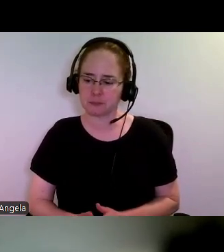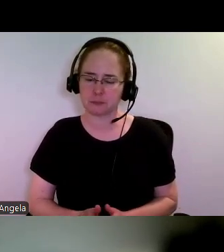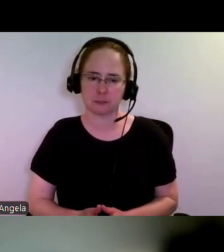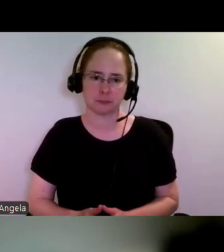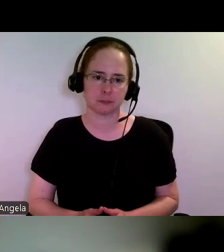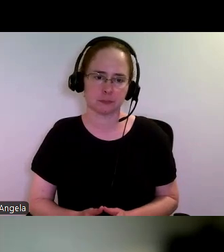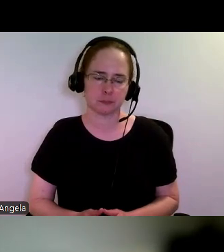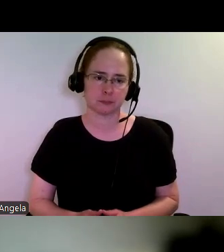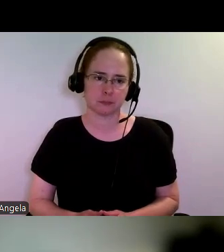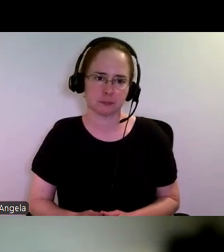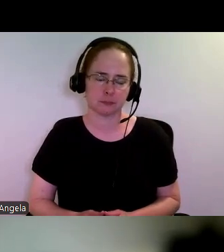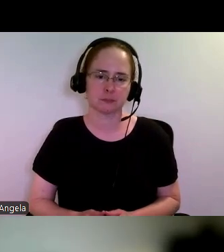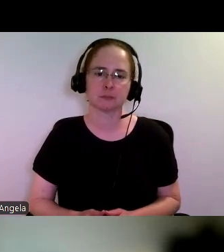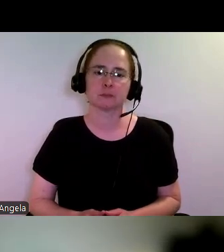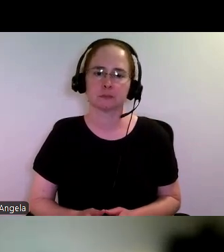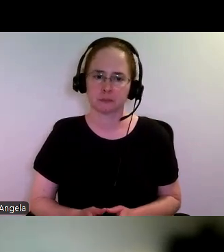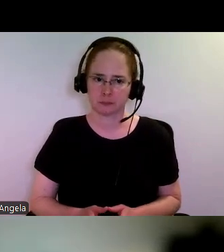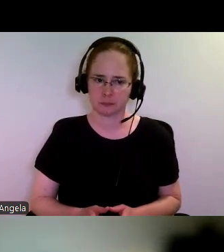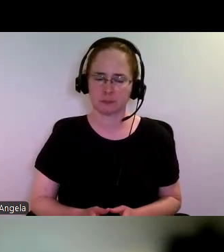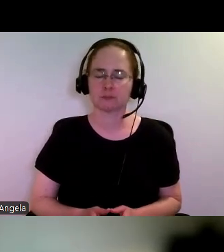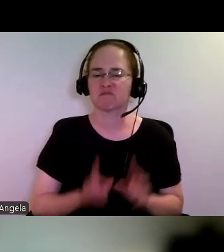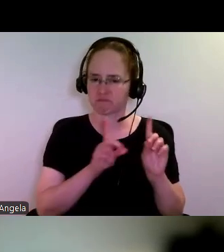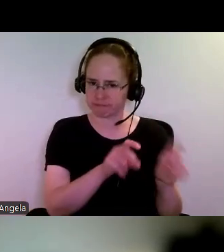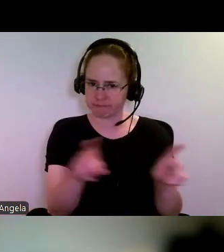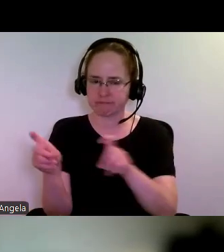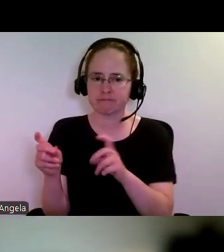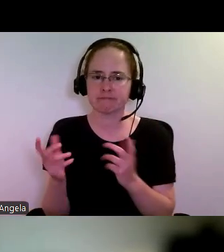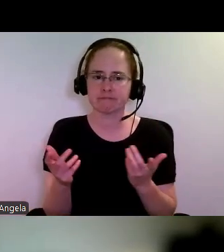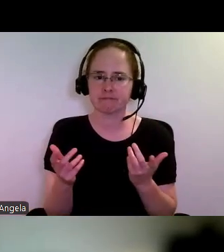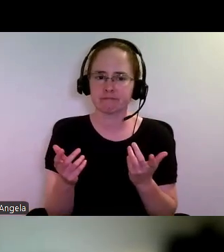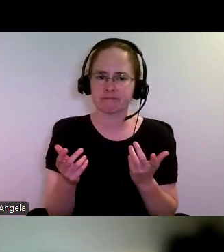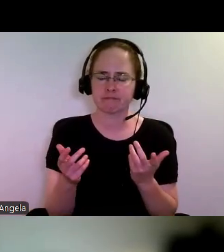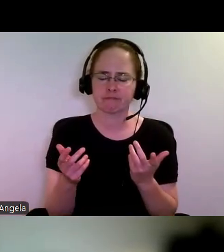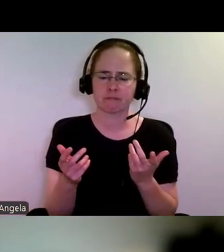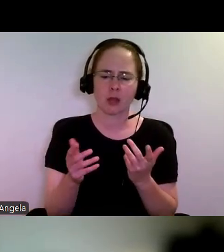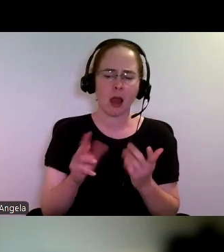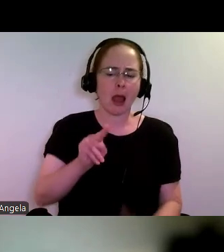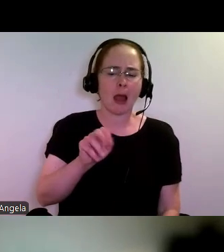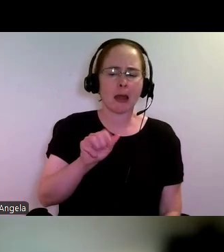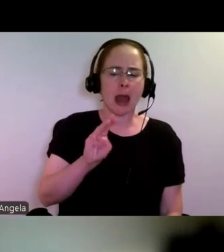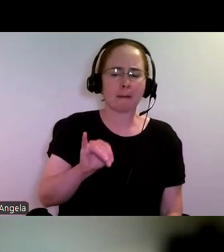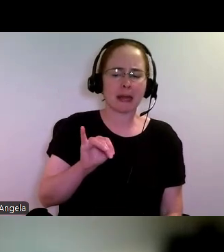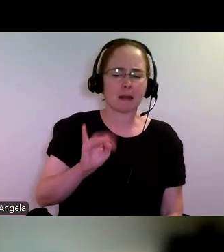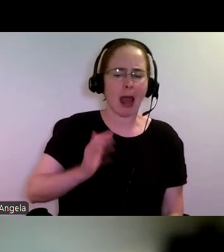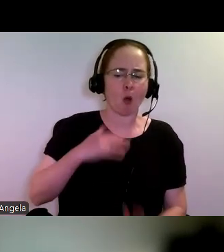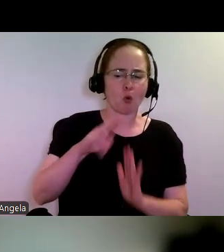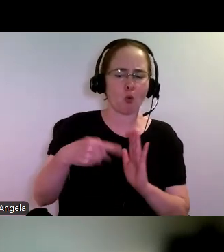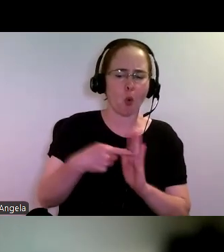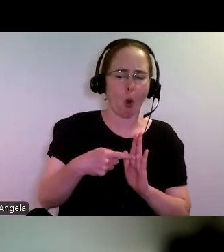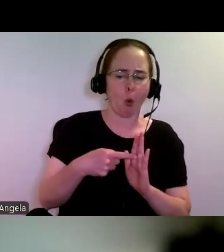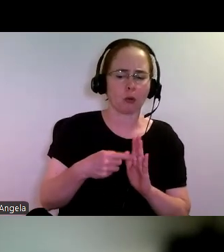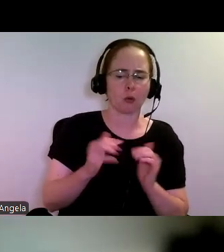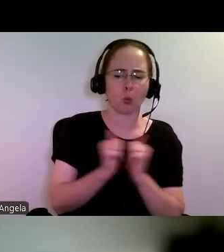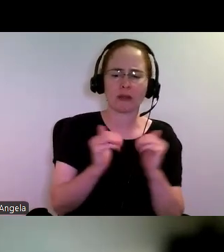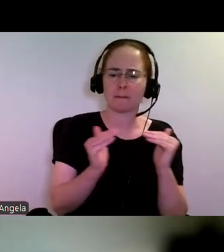So when we asked people through the survey what they thought NAMI's role in peer support credentialing